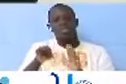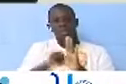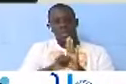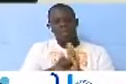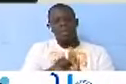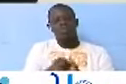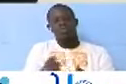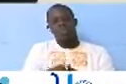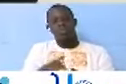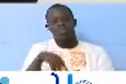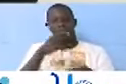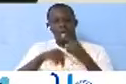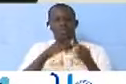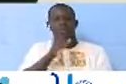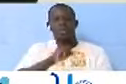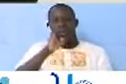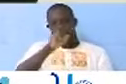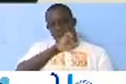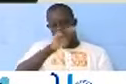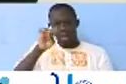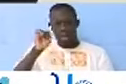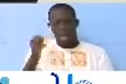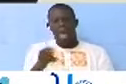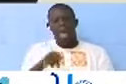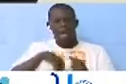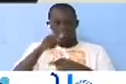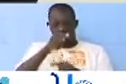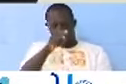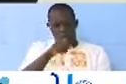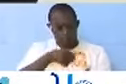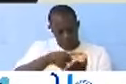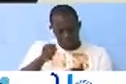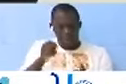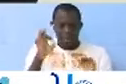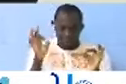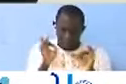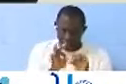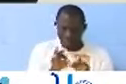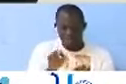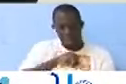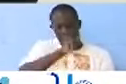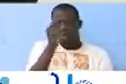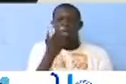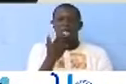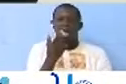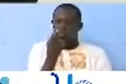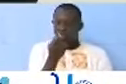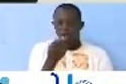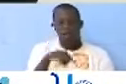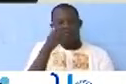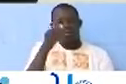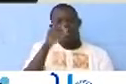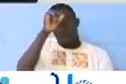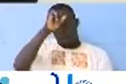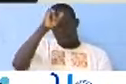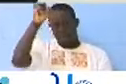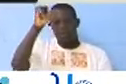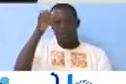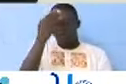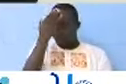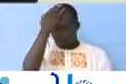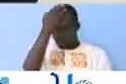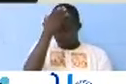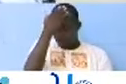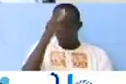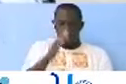you bought the bags of rice and sugar for the ex-president Jawara. Amunda kuni de nyala ba wuni inar na sukron ni manu sang president